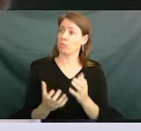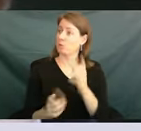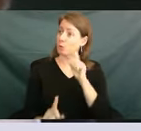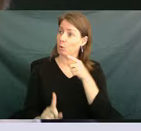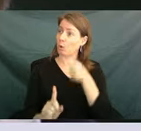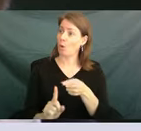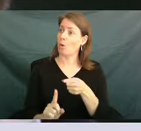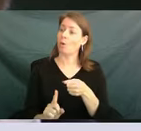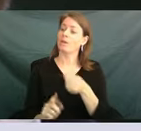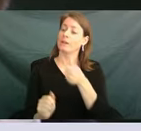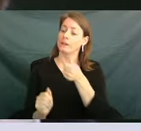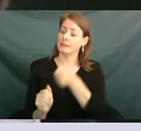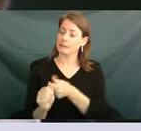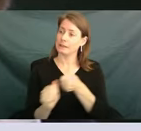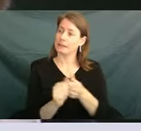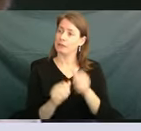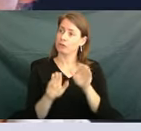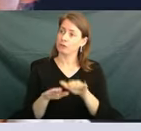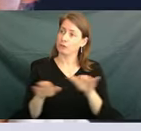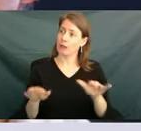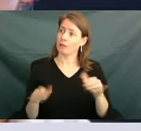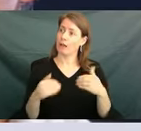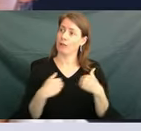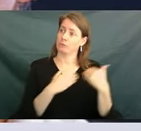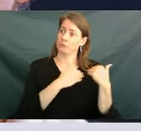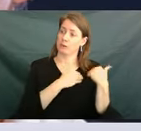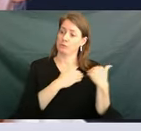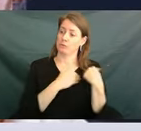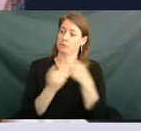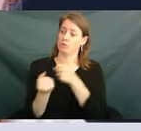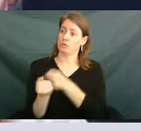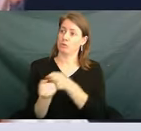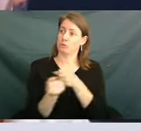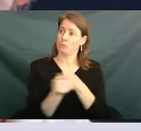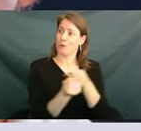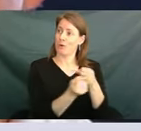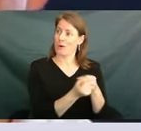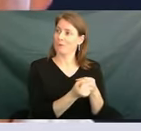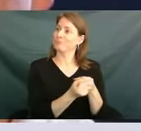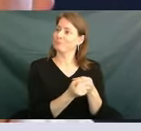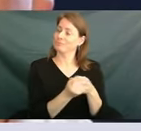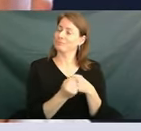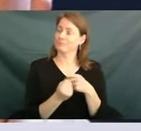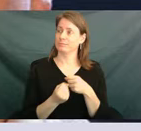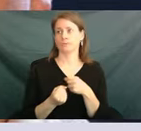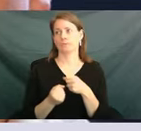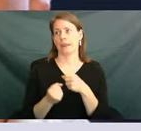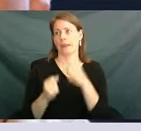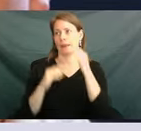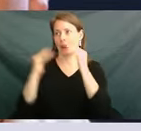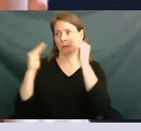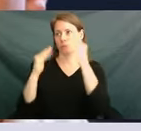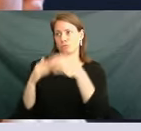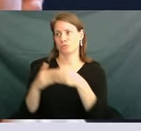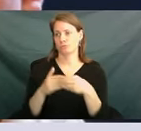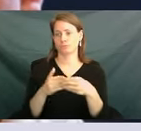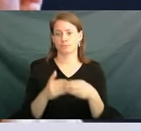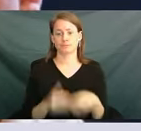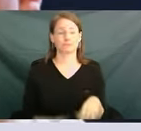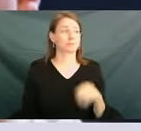than something that's directed by adults. Circle of Friends is where